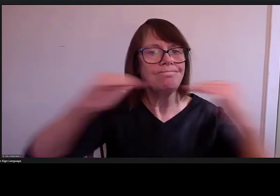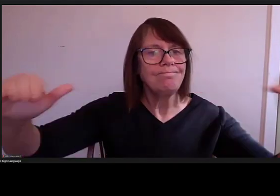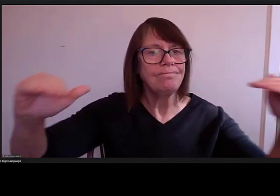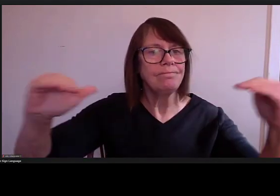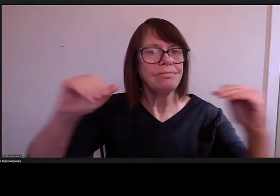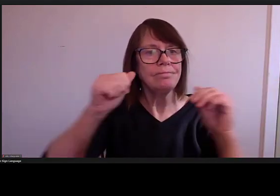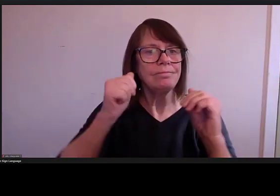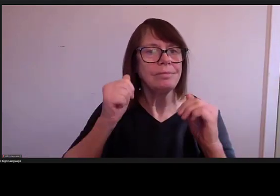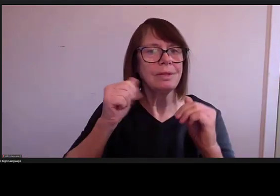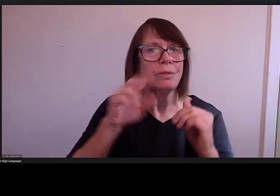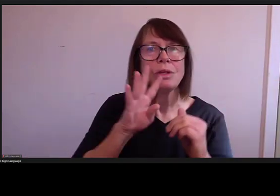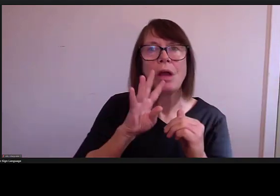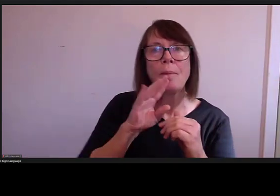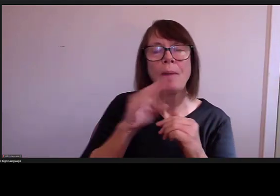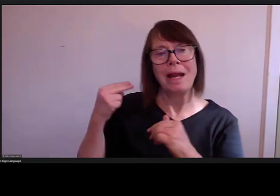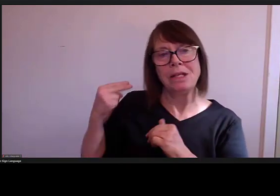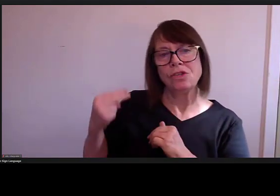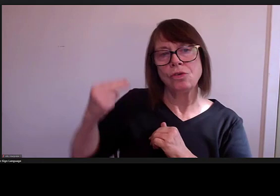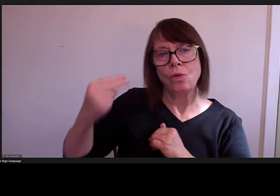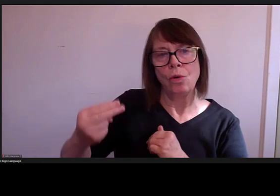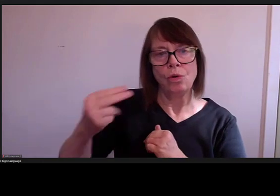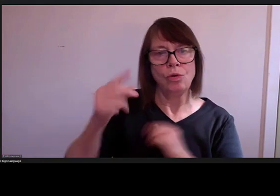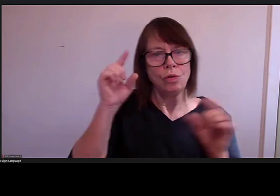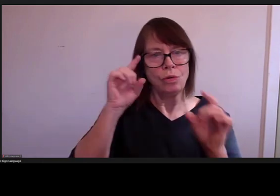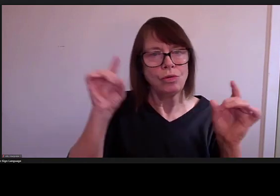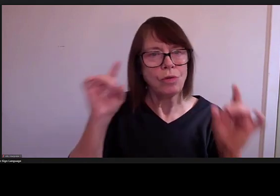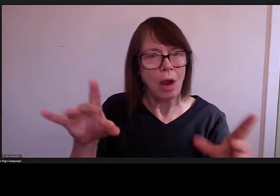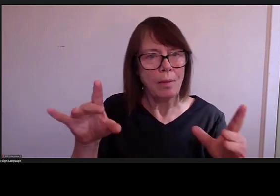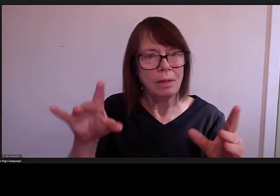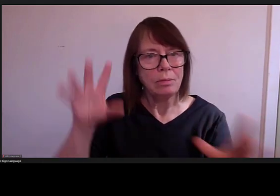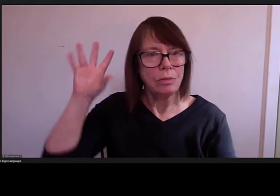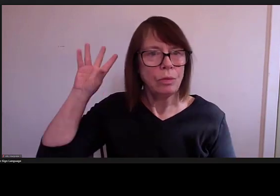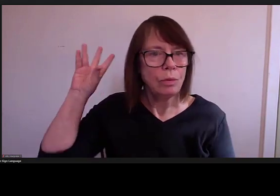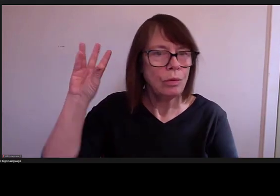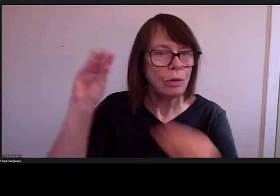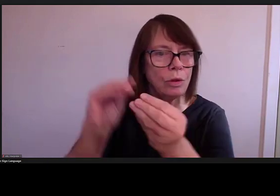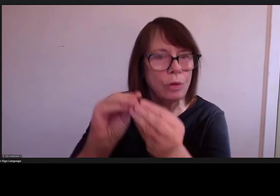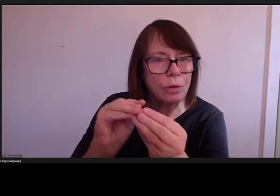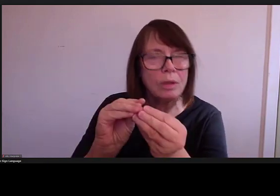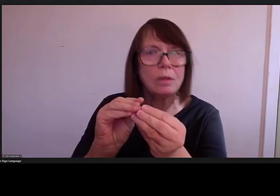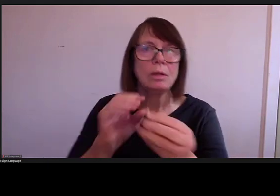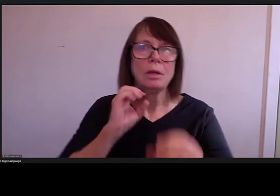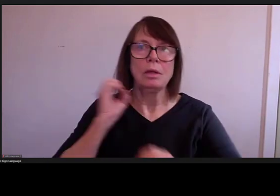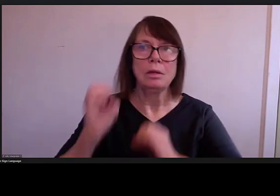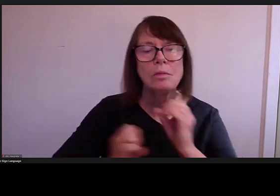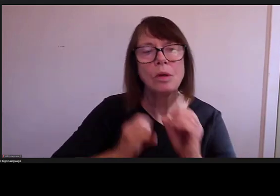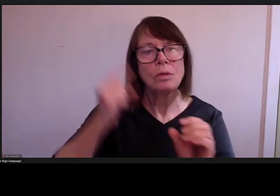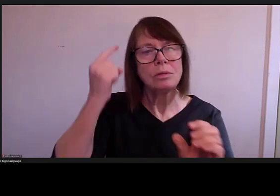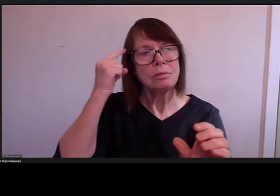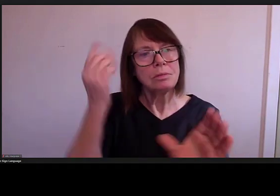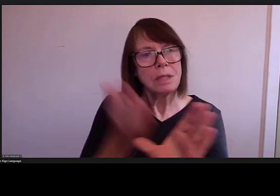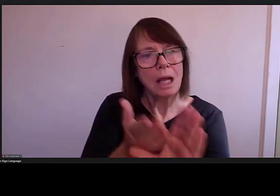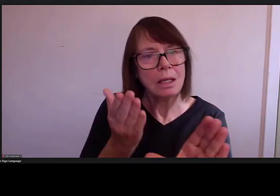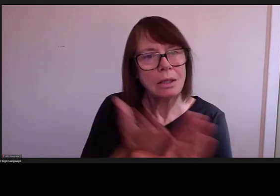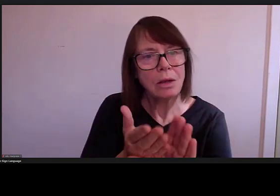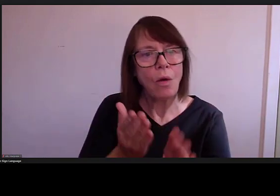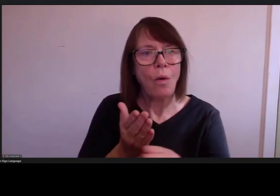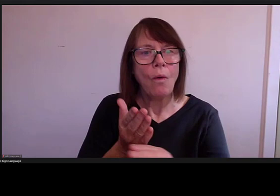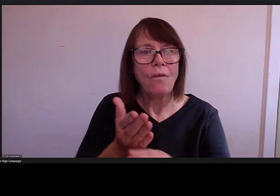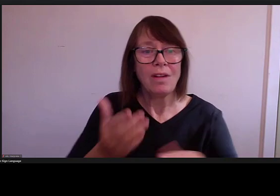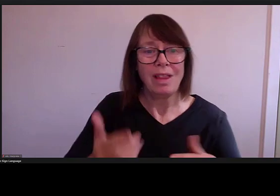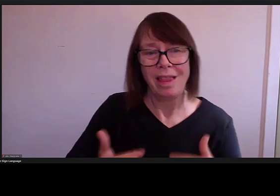talking about historical trauma. This is a cumulative emotional and psychological wounding over a lifetime and